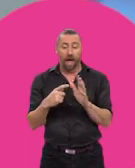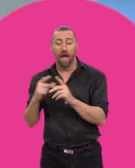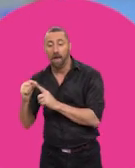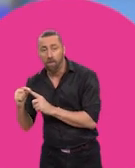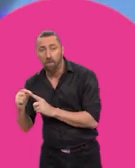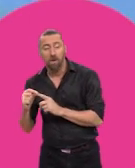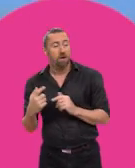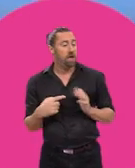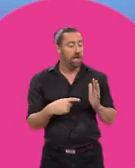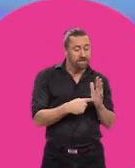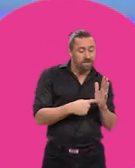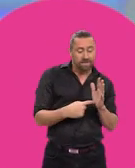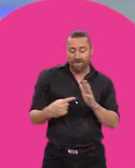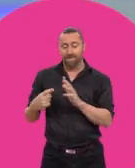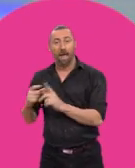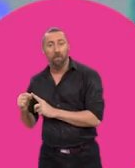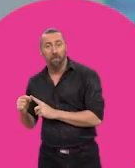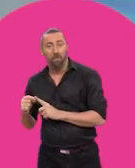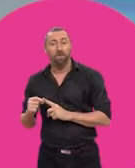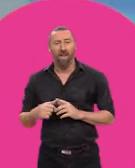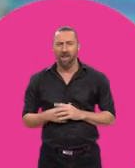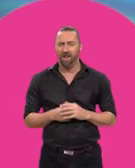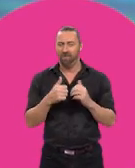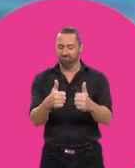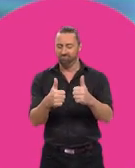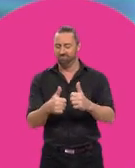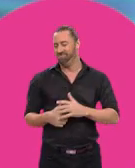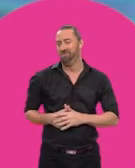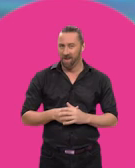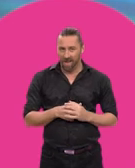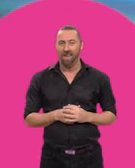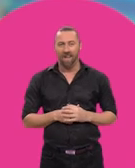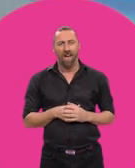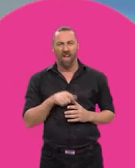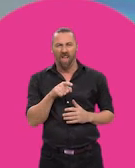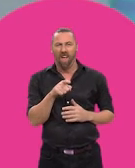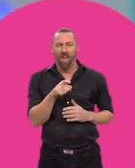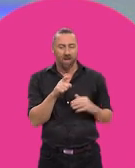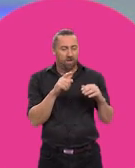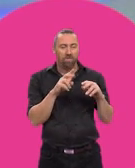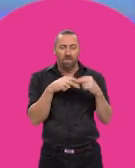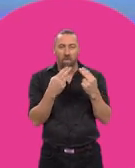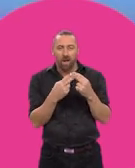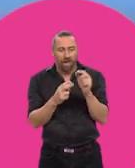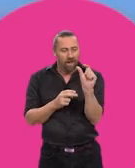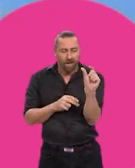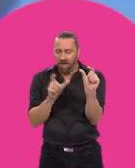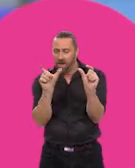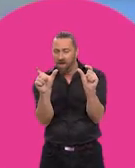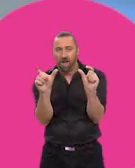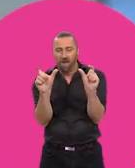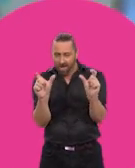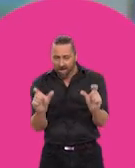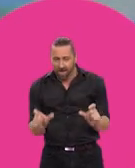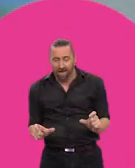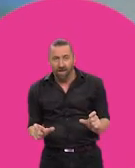cap, tap. Great job. We can use those rhyming words and word families to help us when